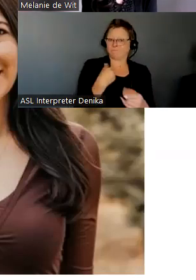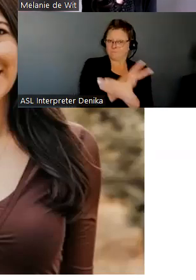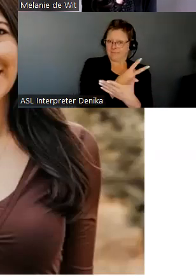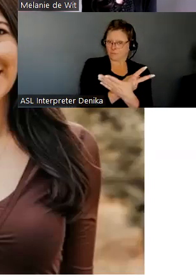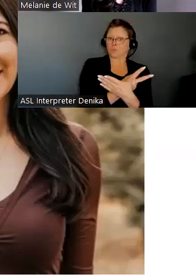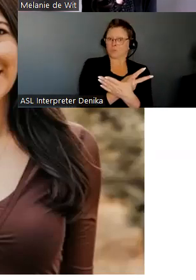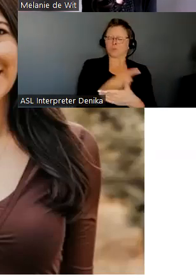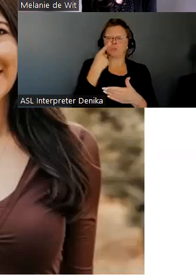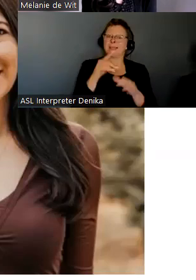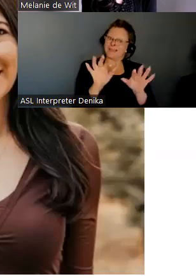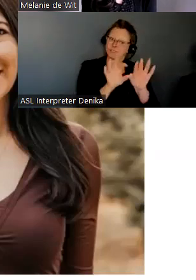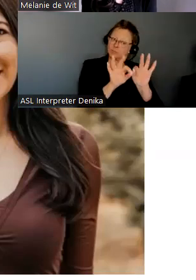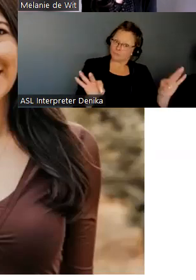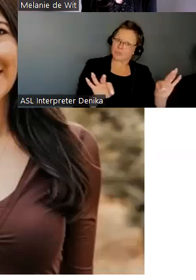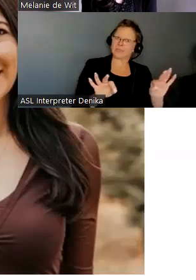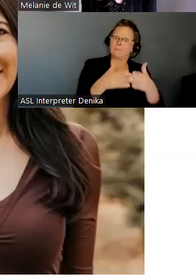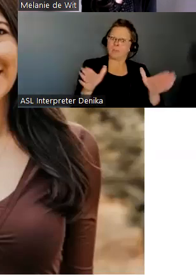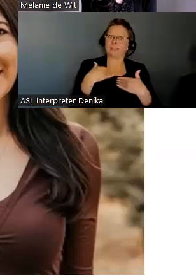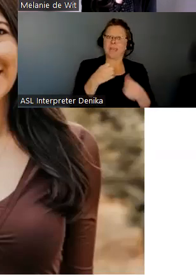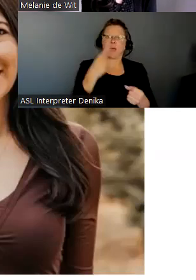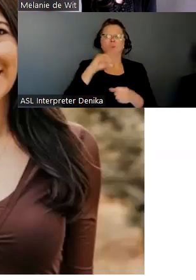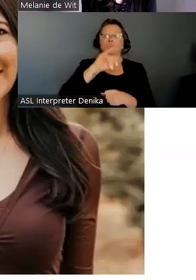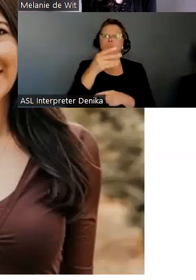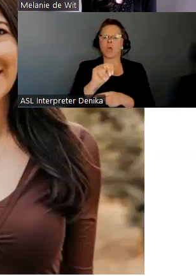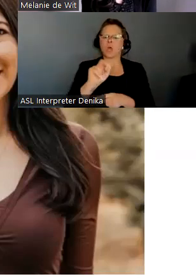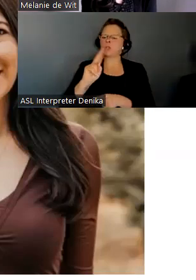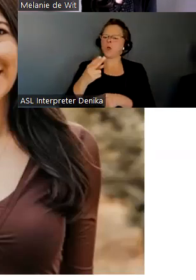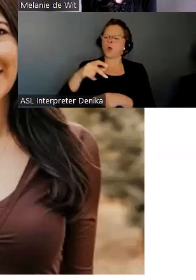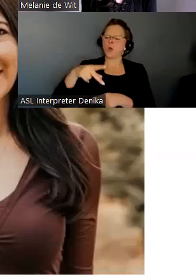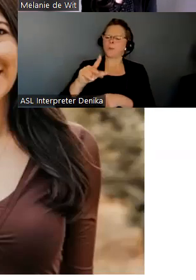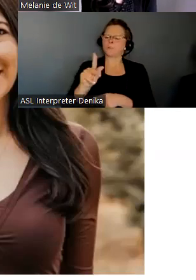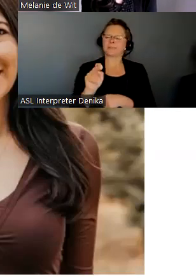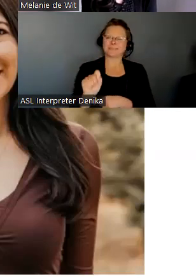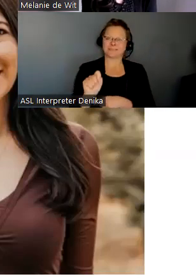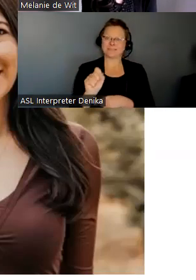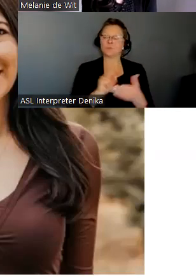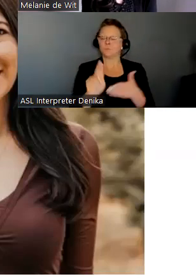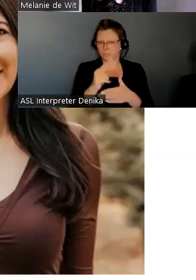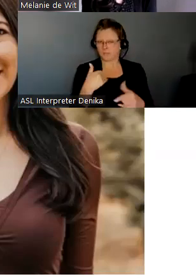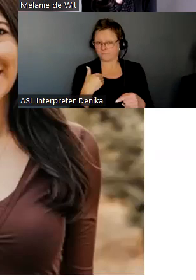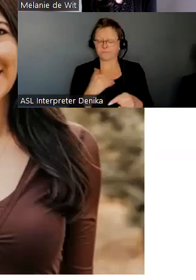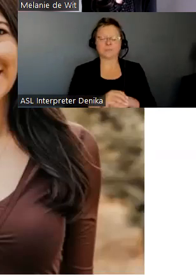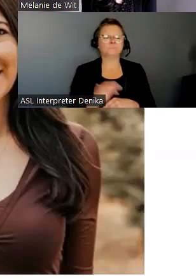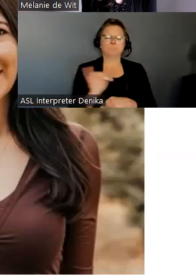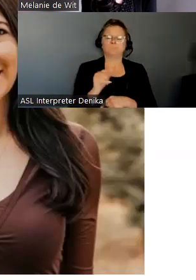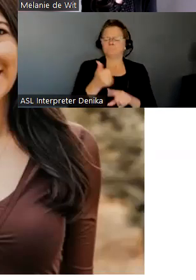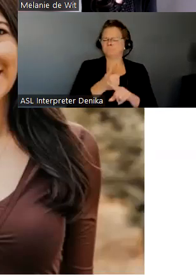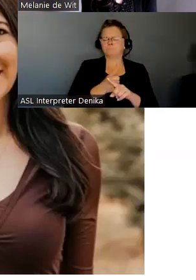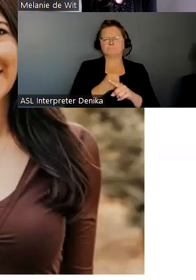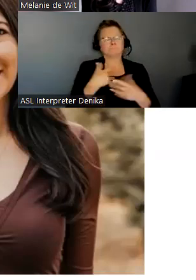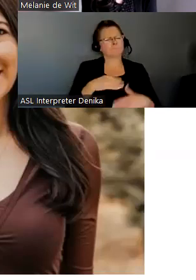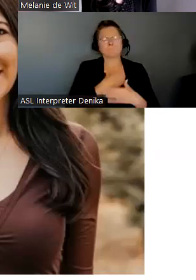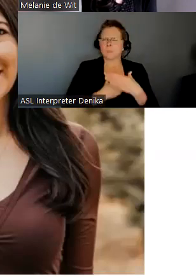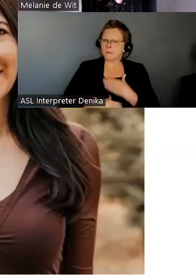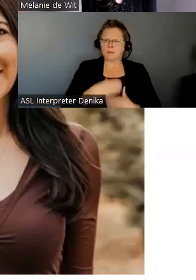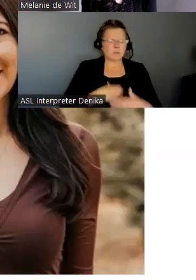public health at Johns Hopkins University. And she's very passionate about the work that she does. Just in speaking with